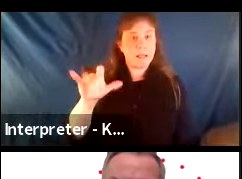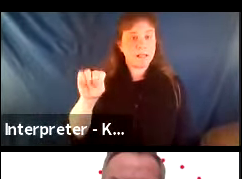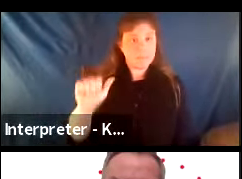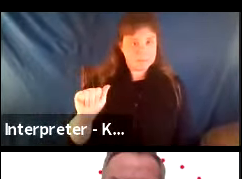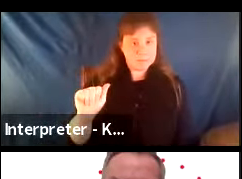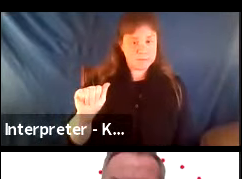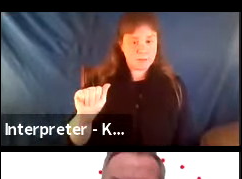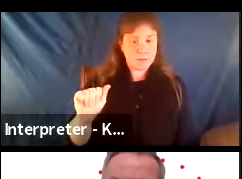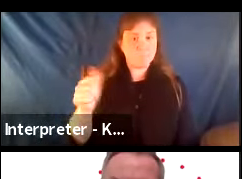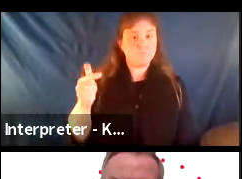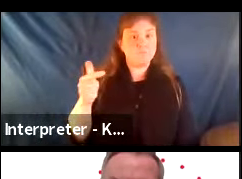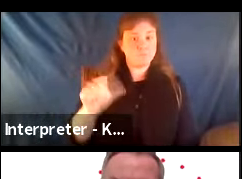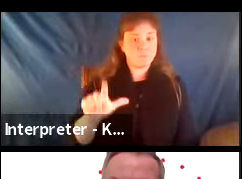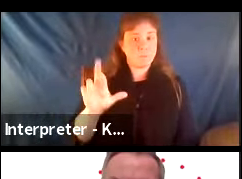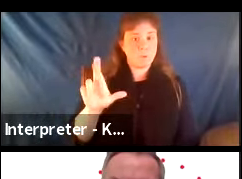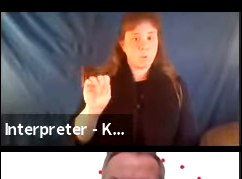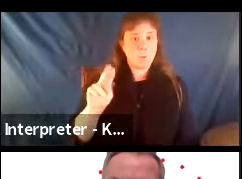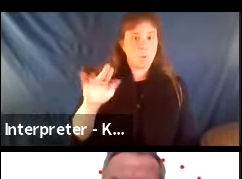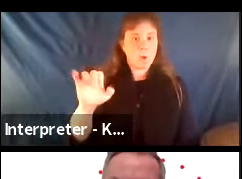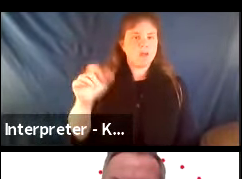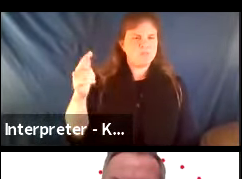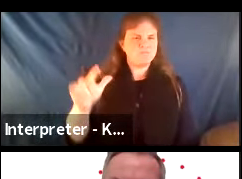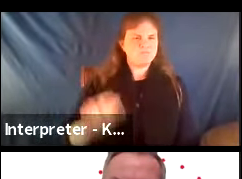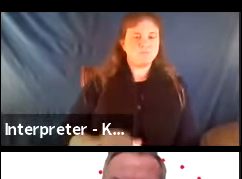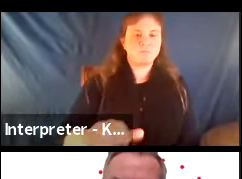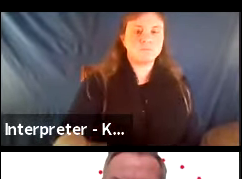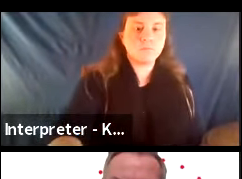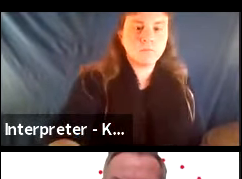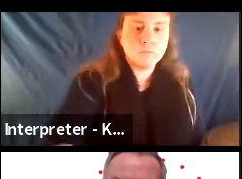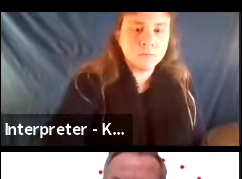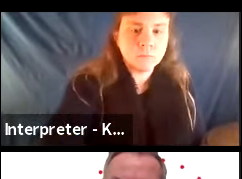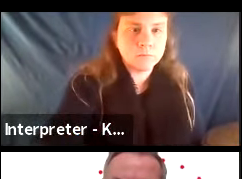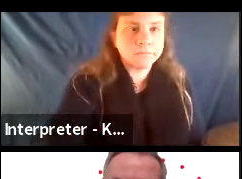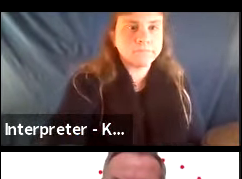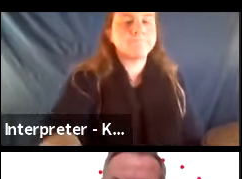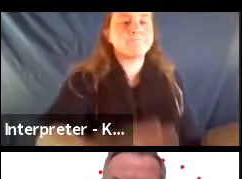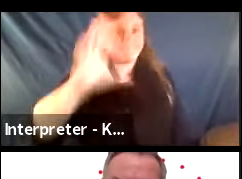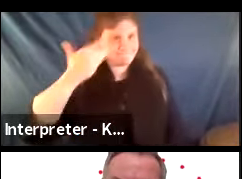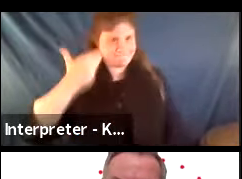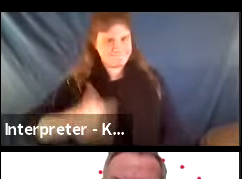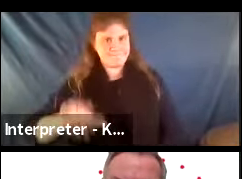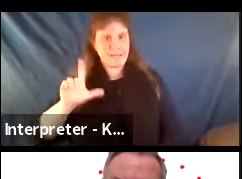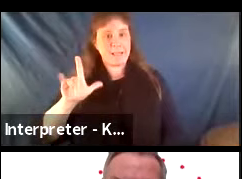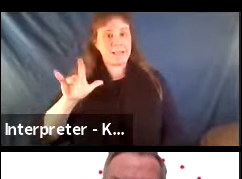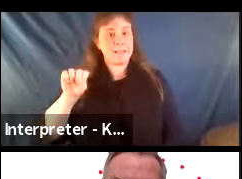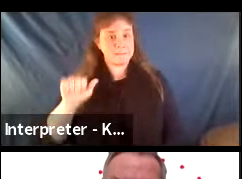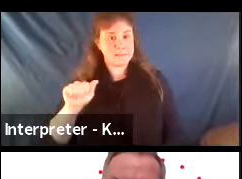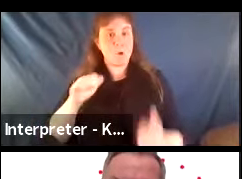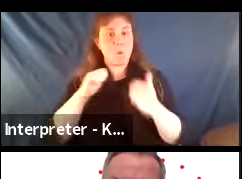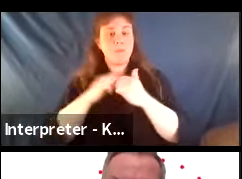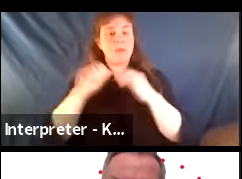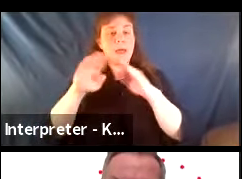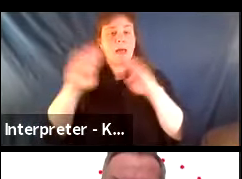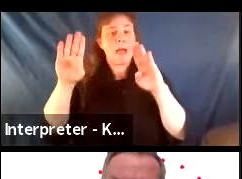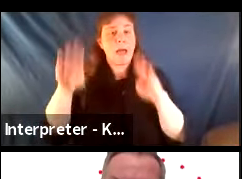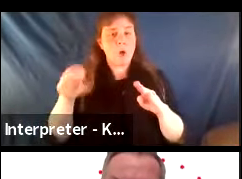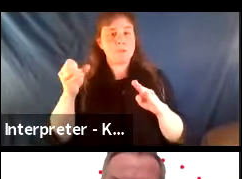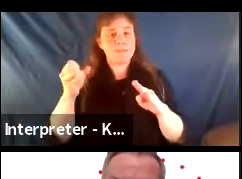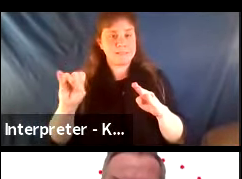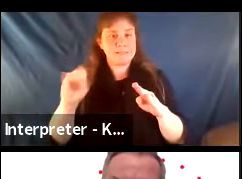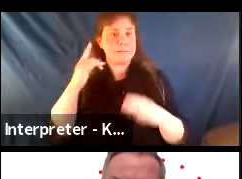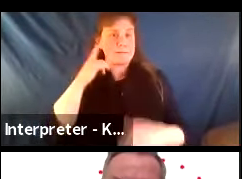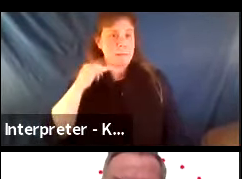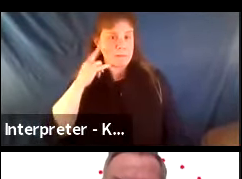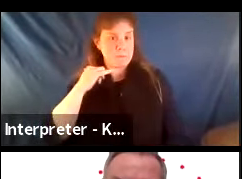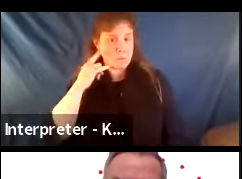go to Ronnie, Christina, and Amanda. Thanks, Bobby. Lisa Hershey with Housing California,